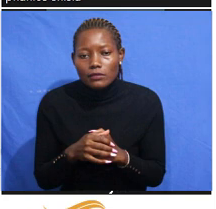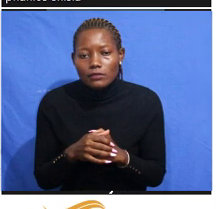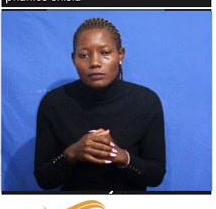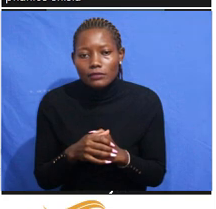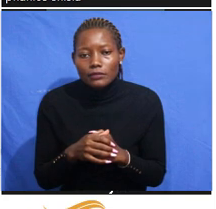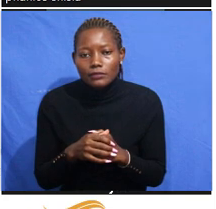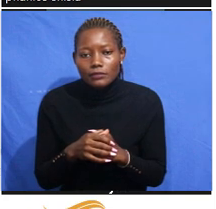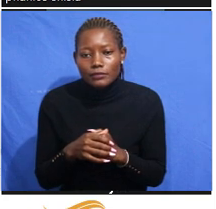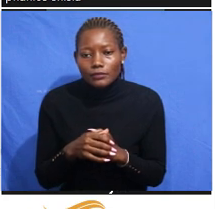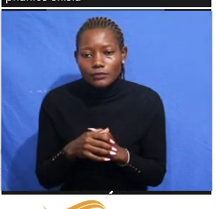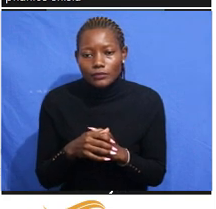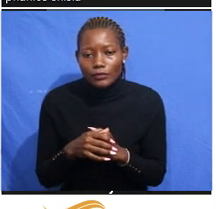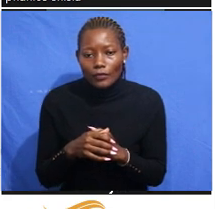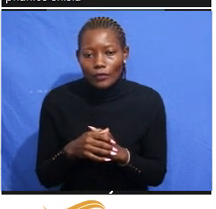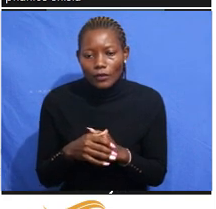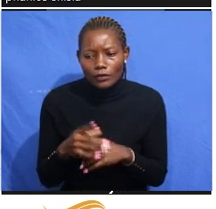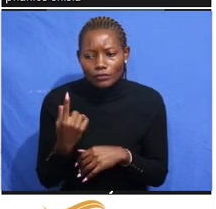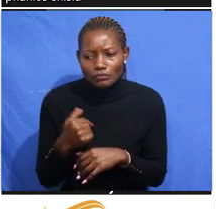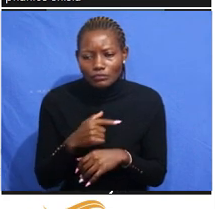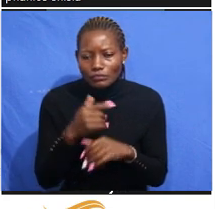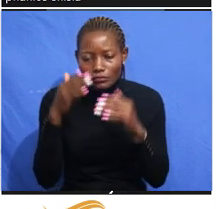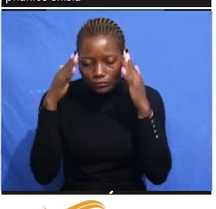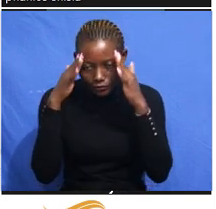The course content, we are looking at